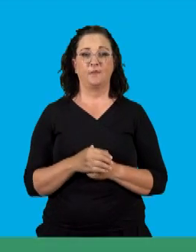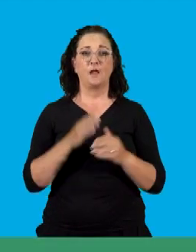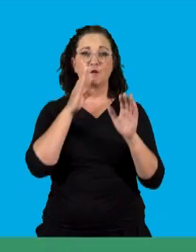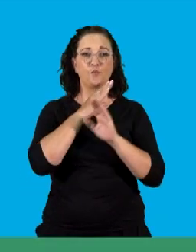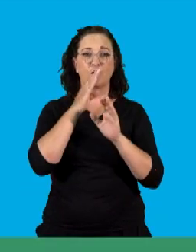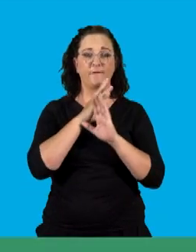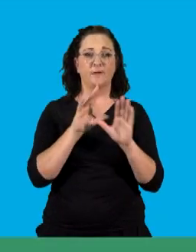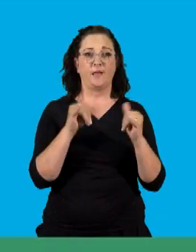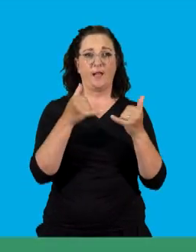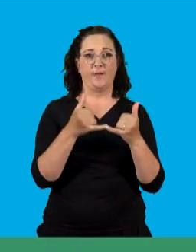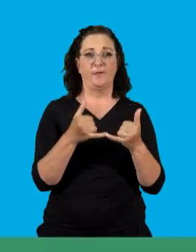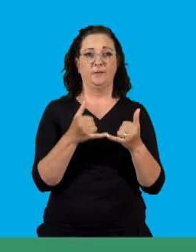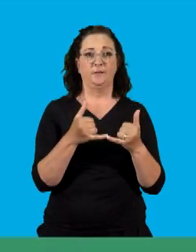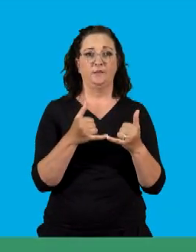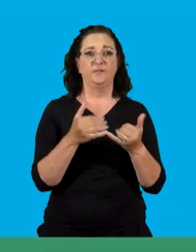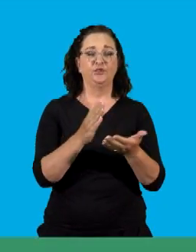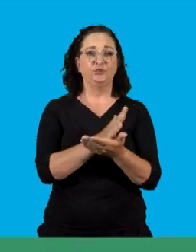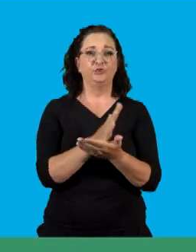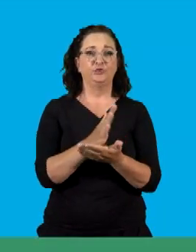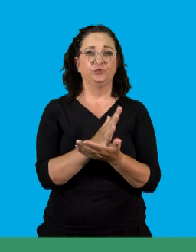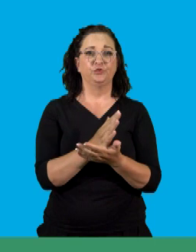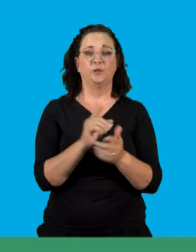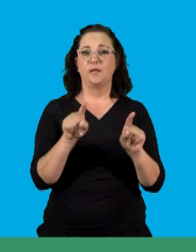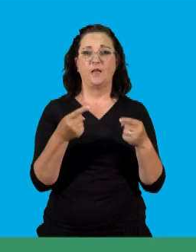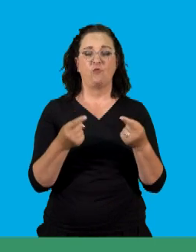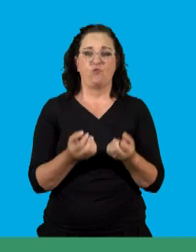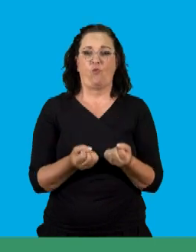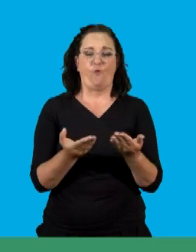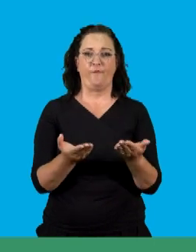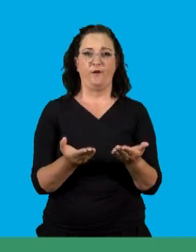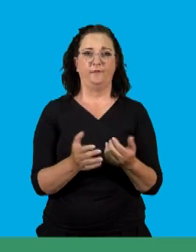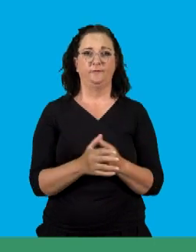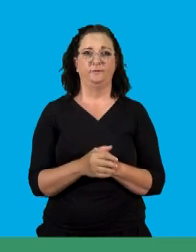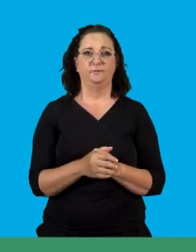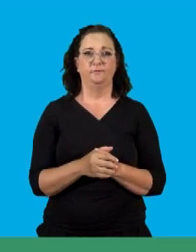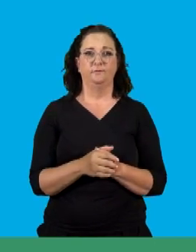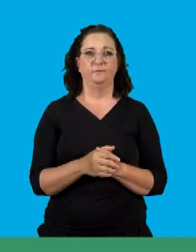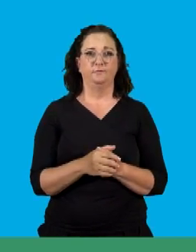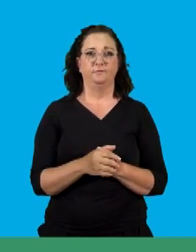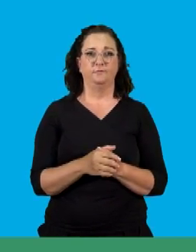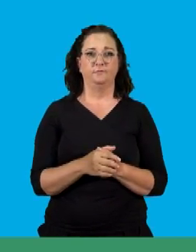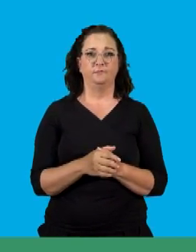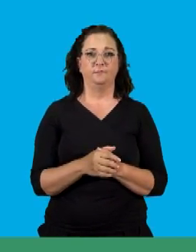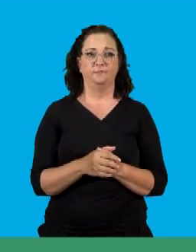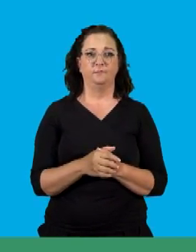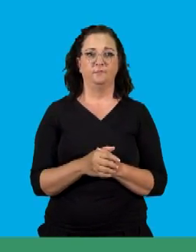A private company is a company whose shares may not be offered to